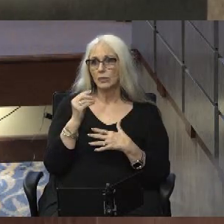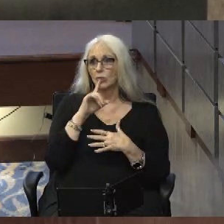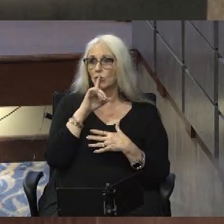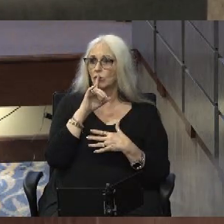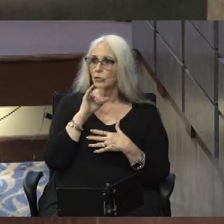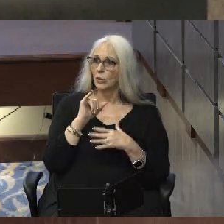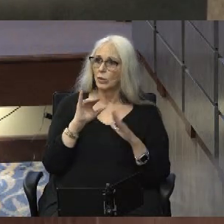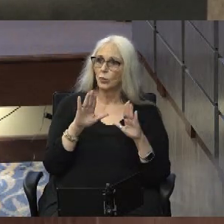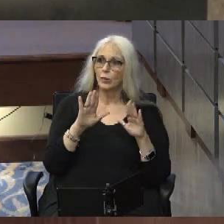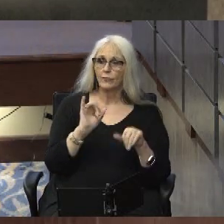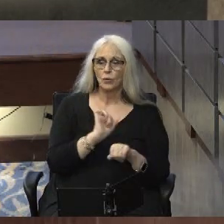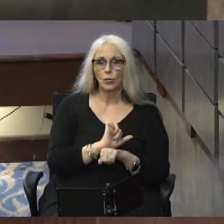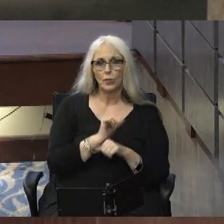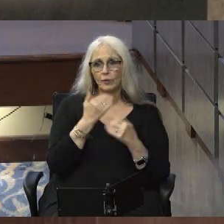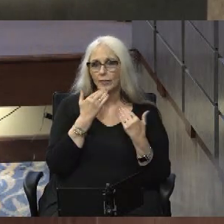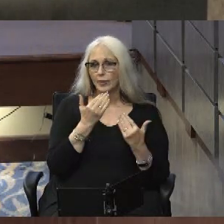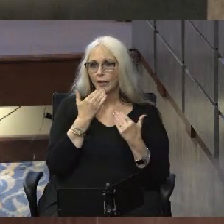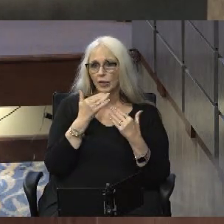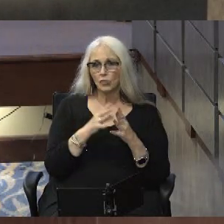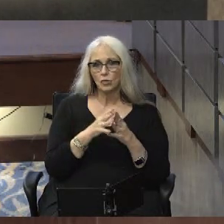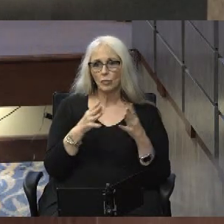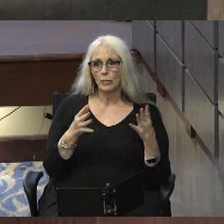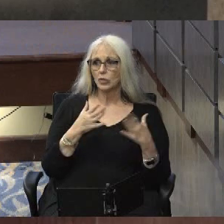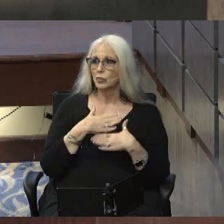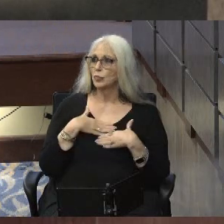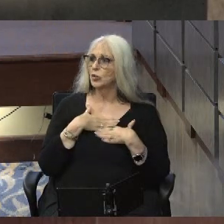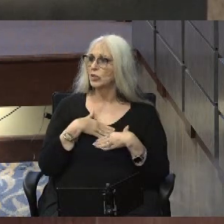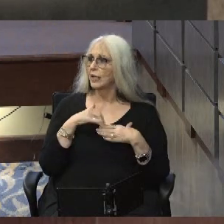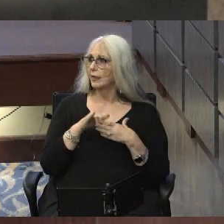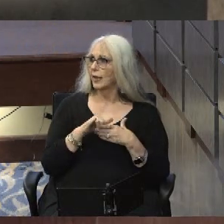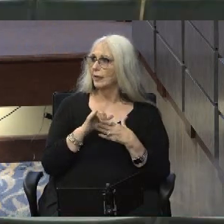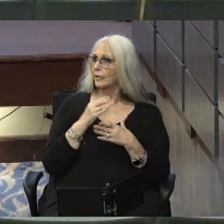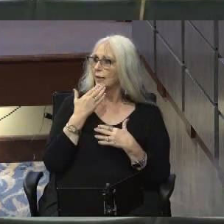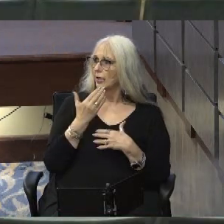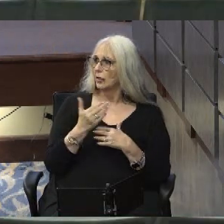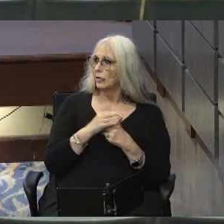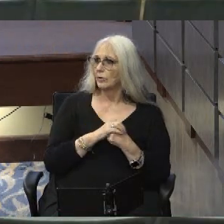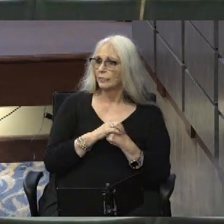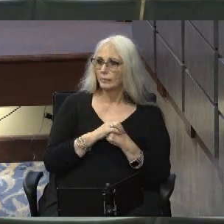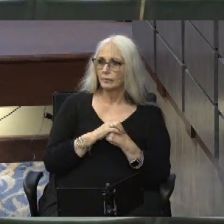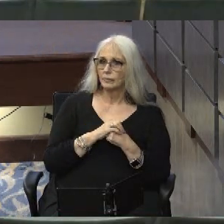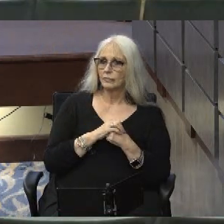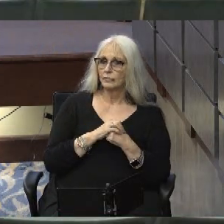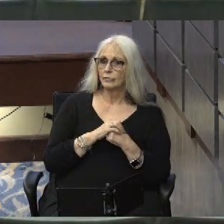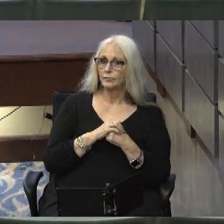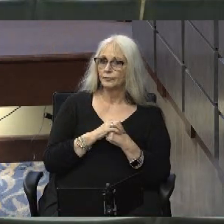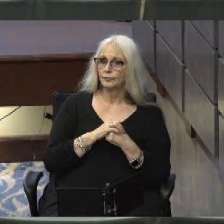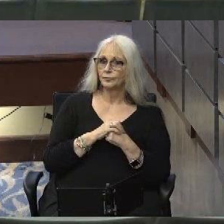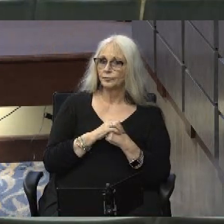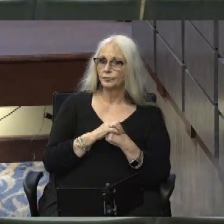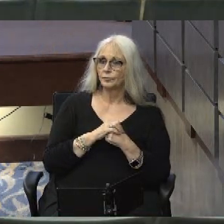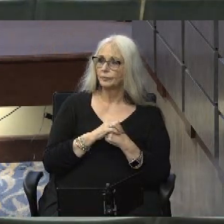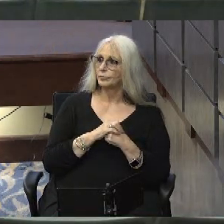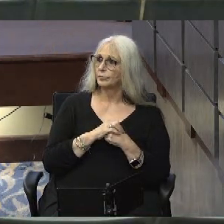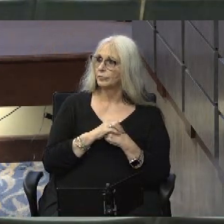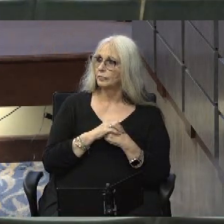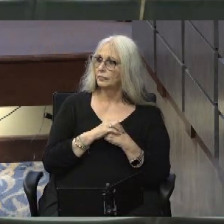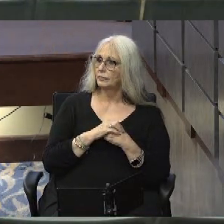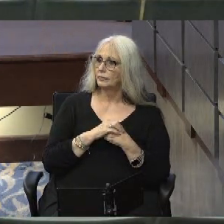great work. So thank you very much. We appreciate it. Thank you for having us. Thank you. Thank you, Mayor. Thank you, Council.